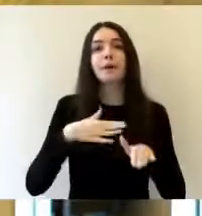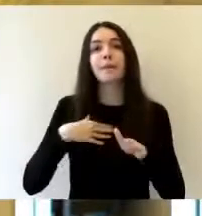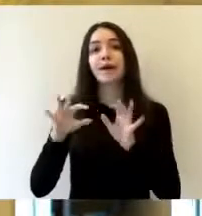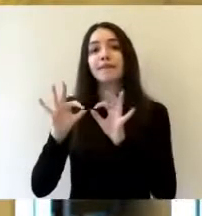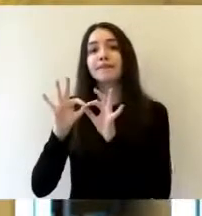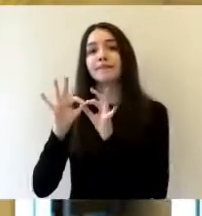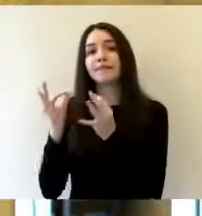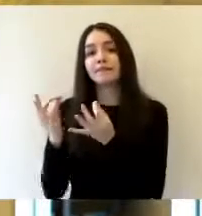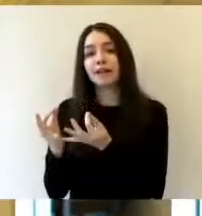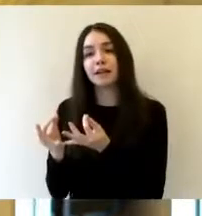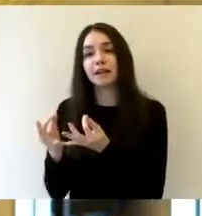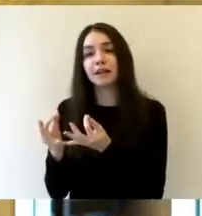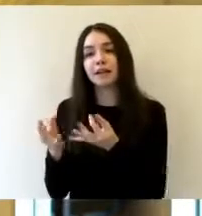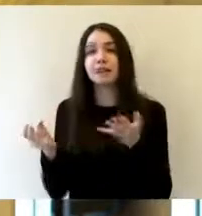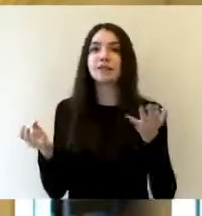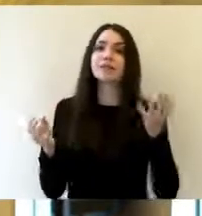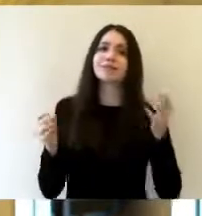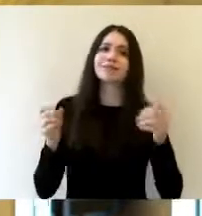hard, and I don't know.